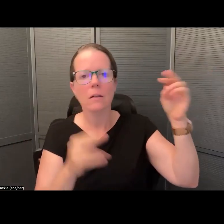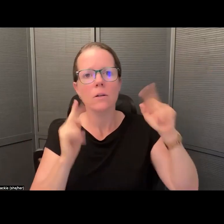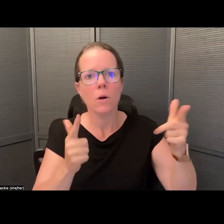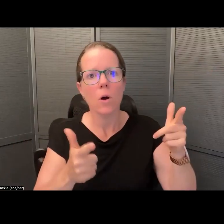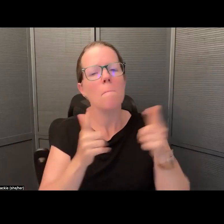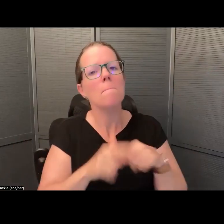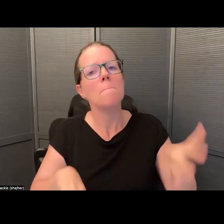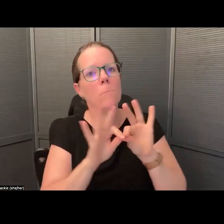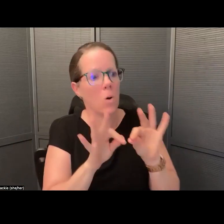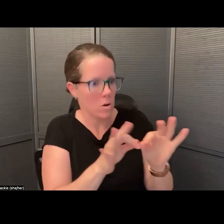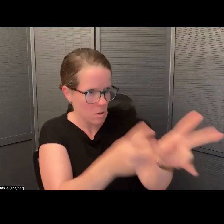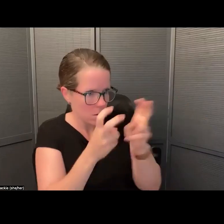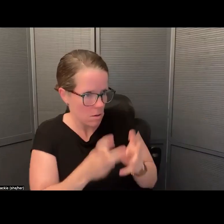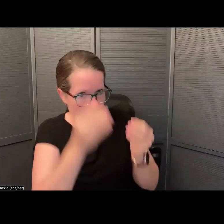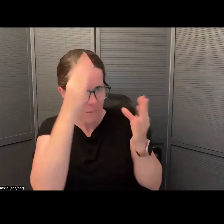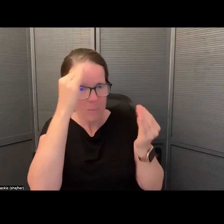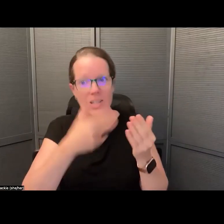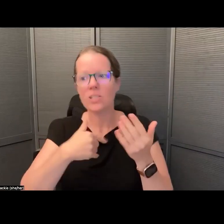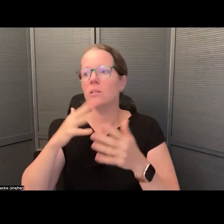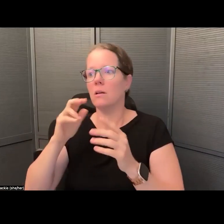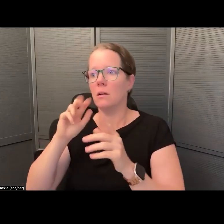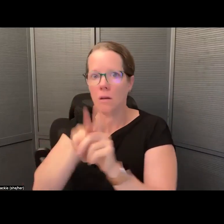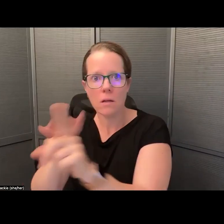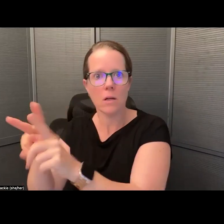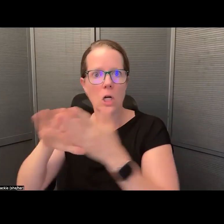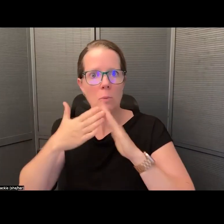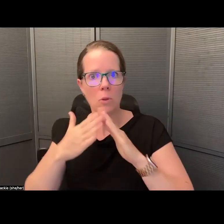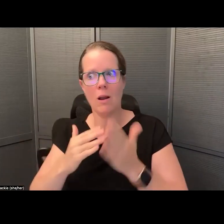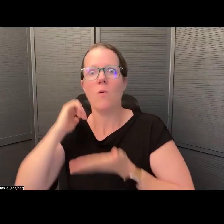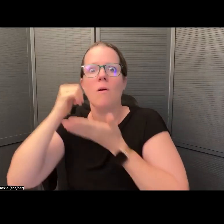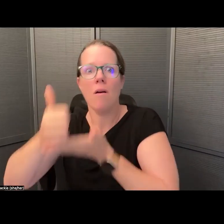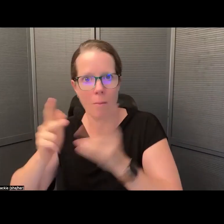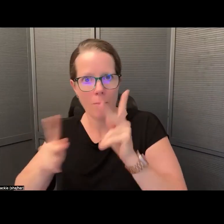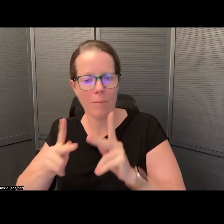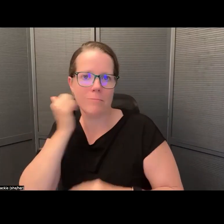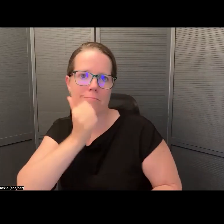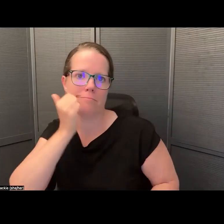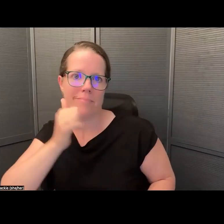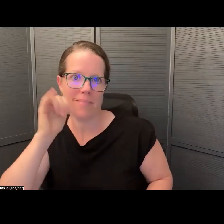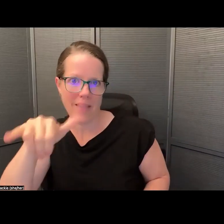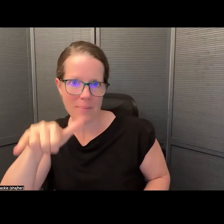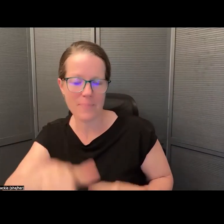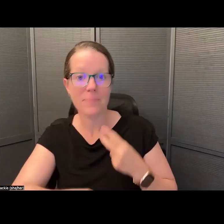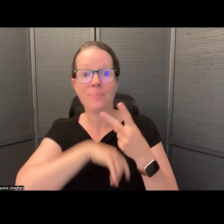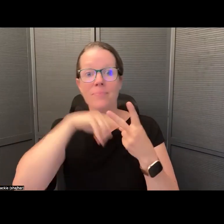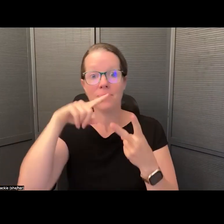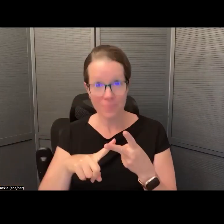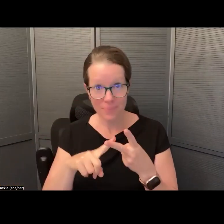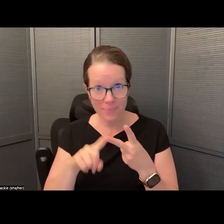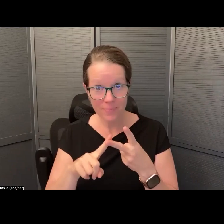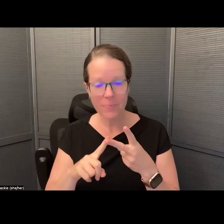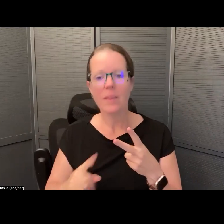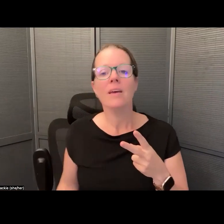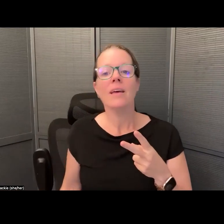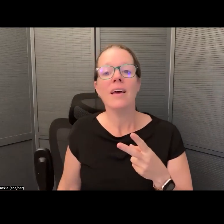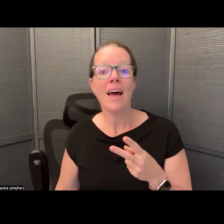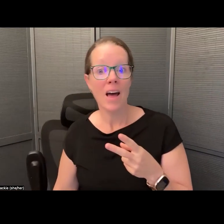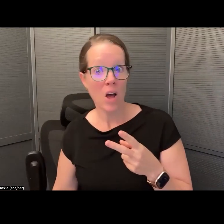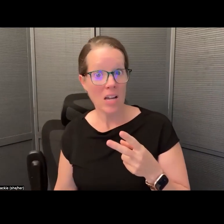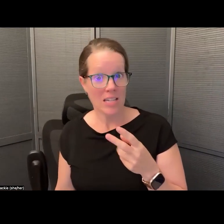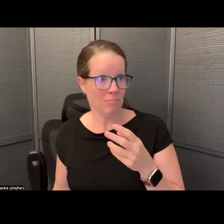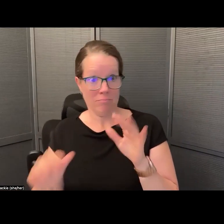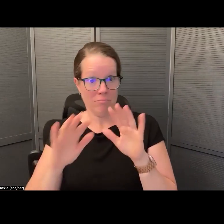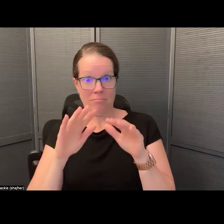second, DMH asked the centers to help shift the culture and operation of the research itself, which is also incredibly exciting, which